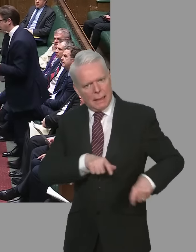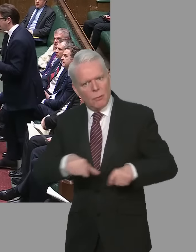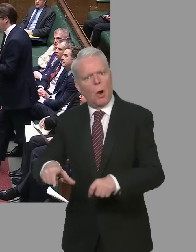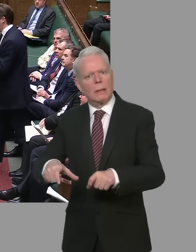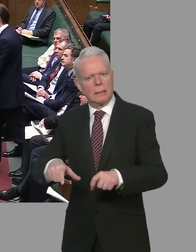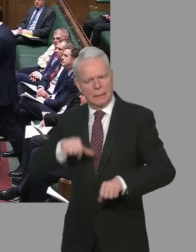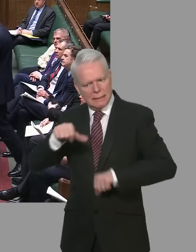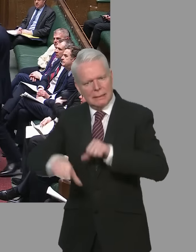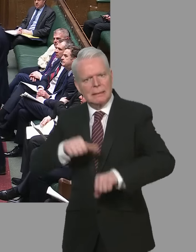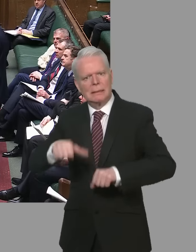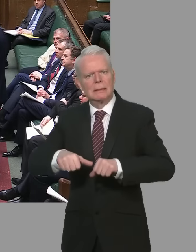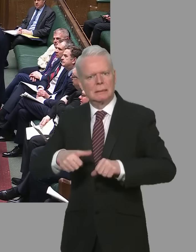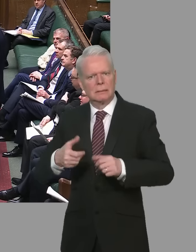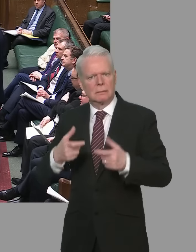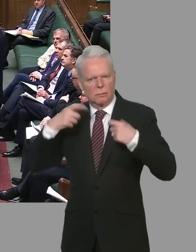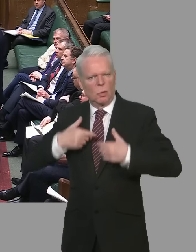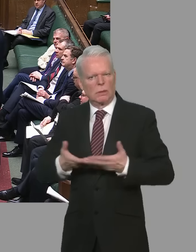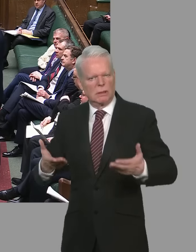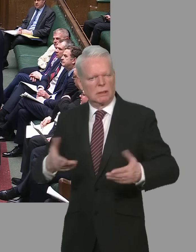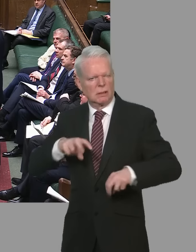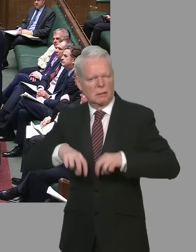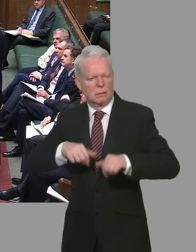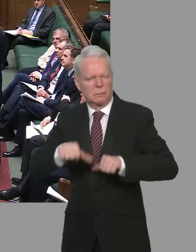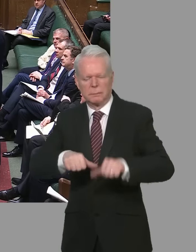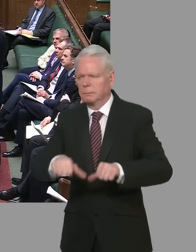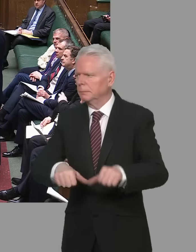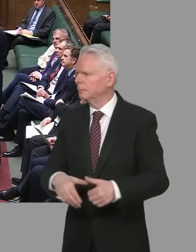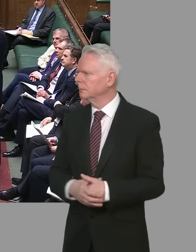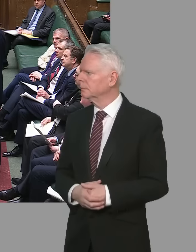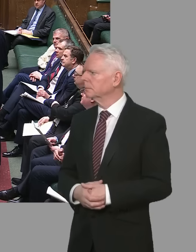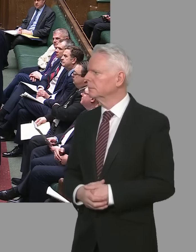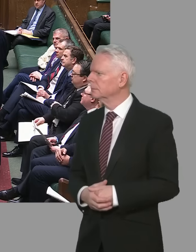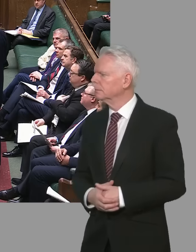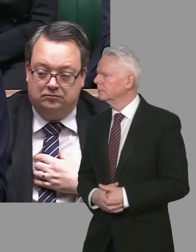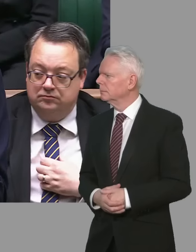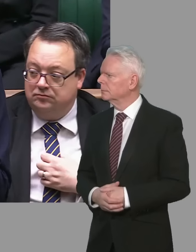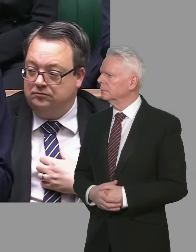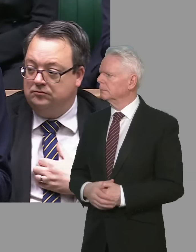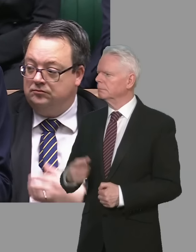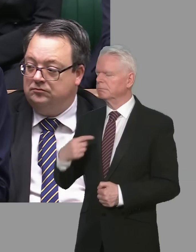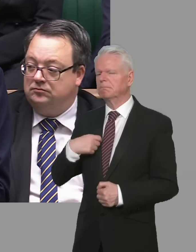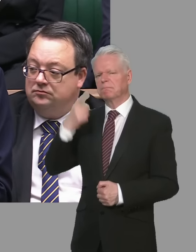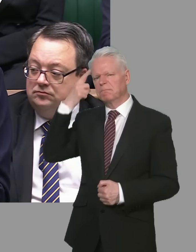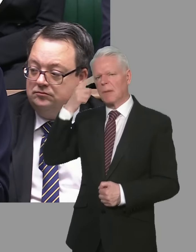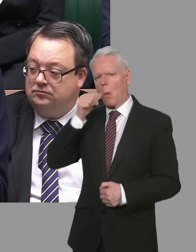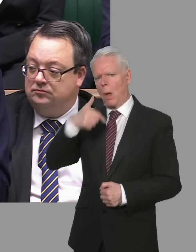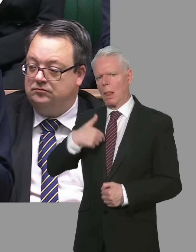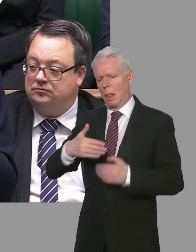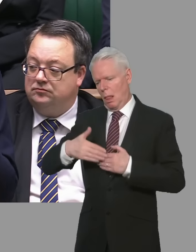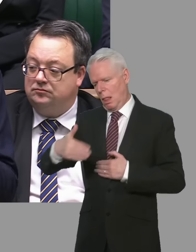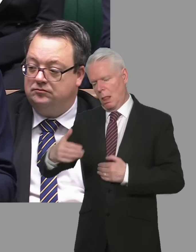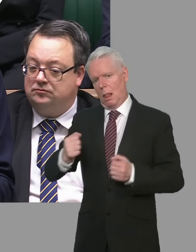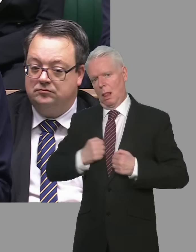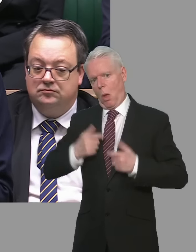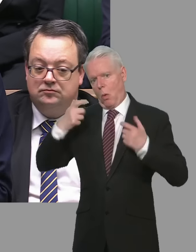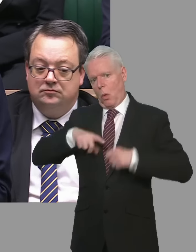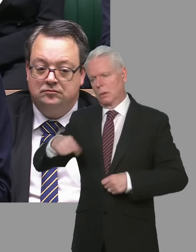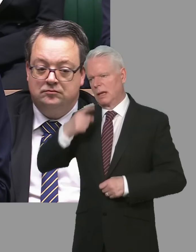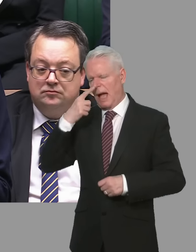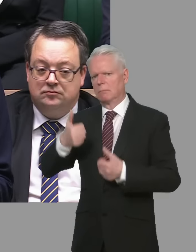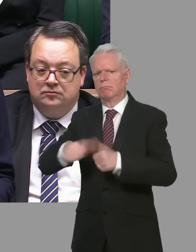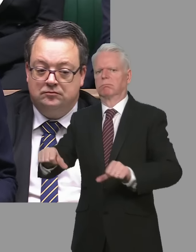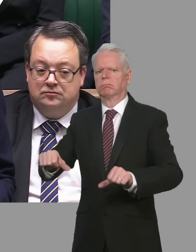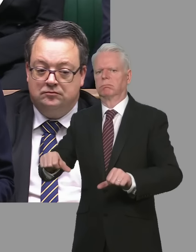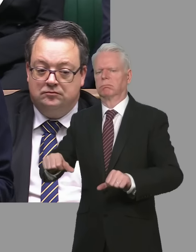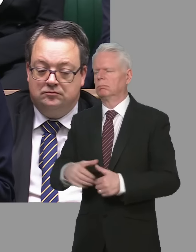Burke. Look, doesn't this case absolutely exemplify why the government's solution